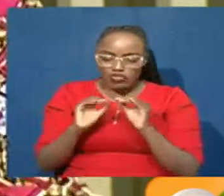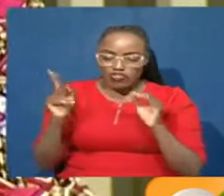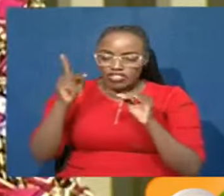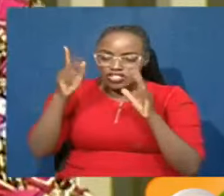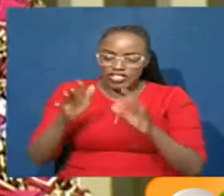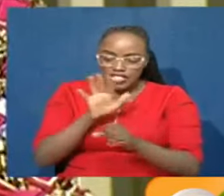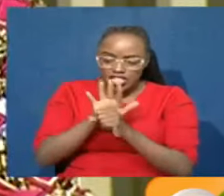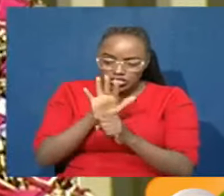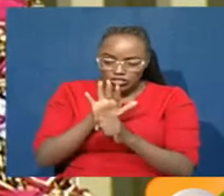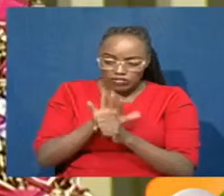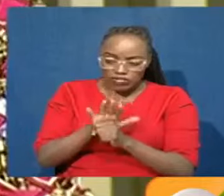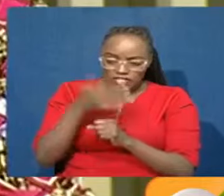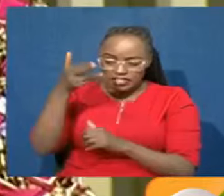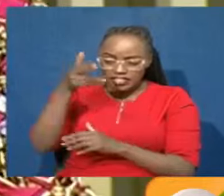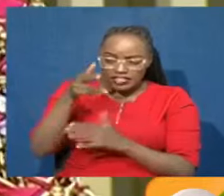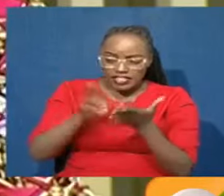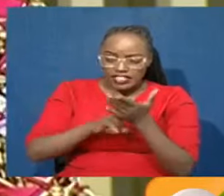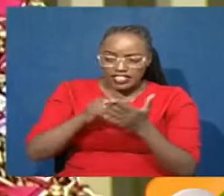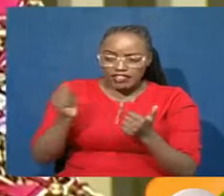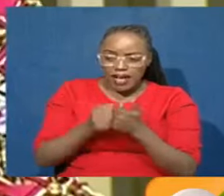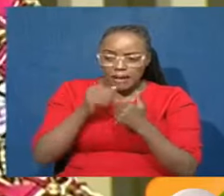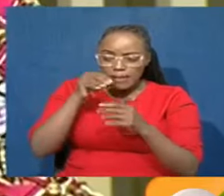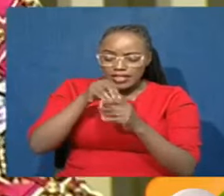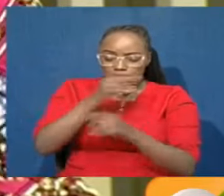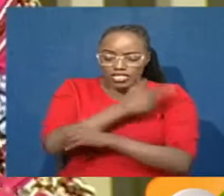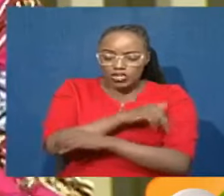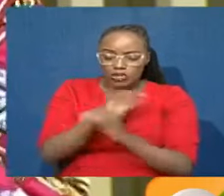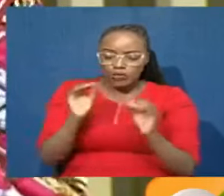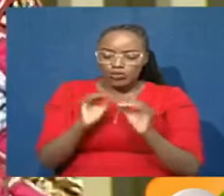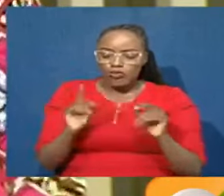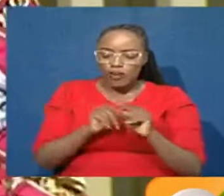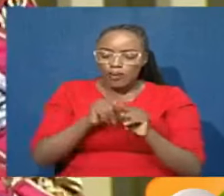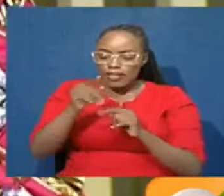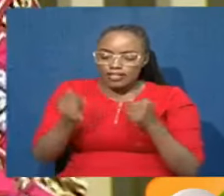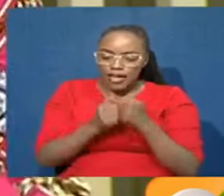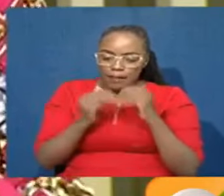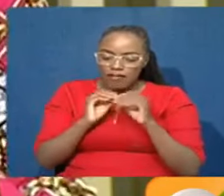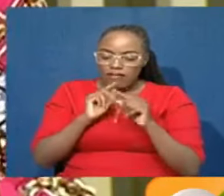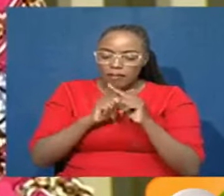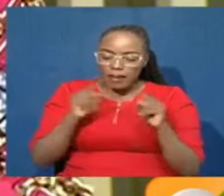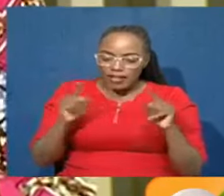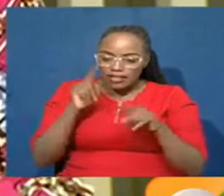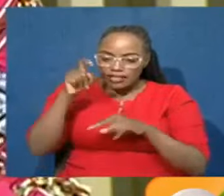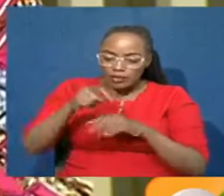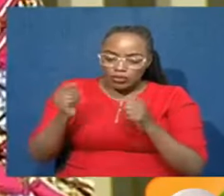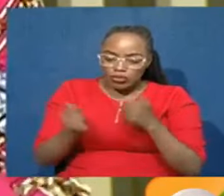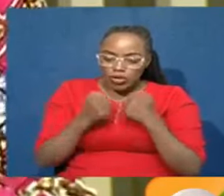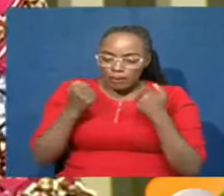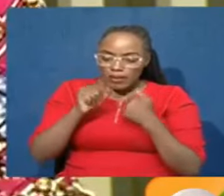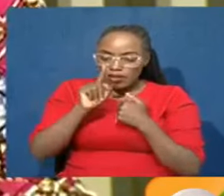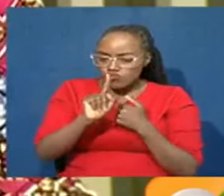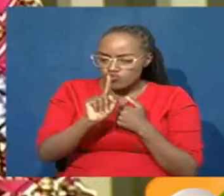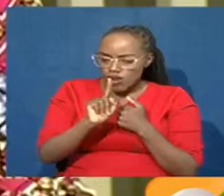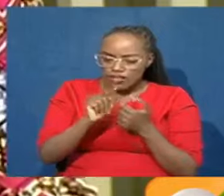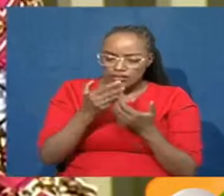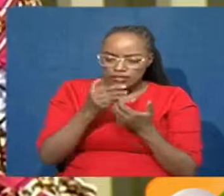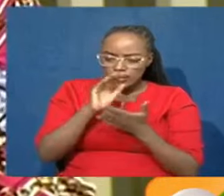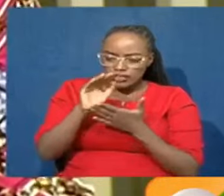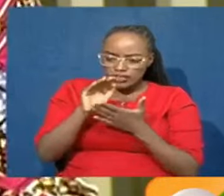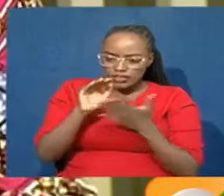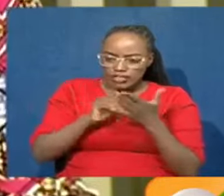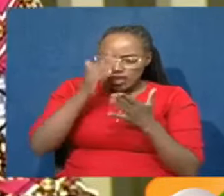assuming that registration happens at the facility. That is not the case. They're supposed to register online through 147 or any other means, so